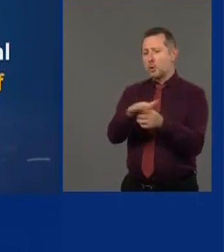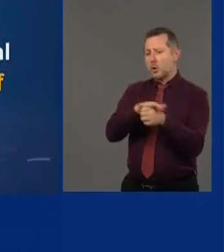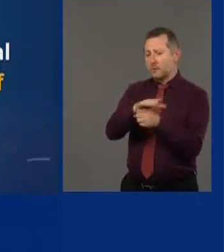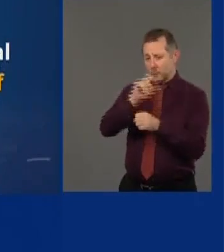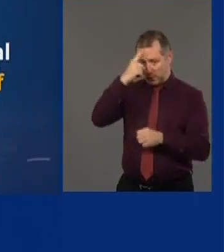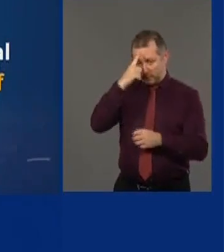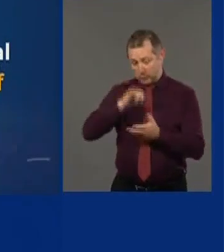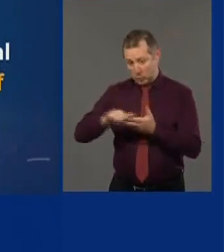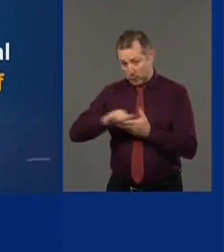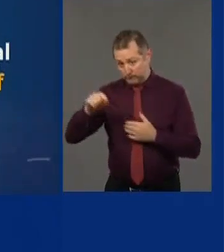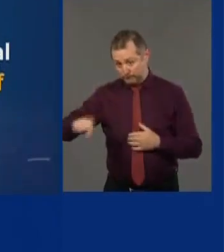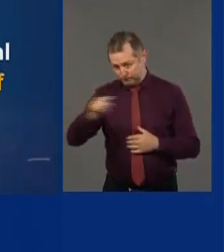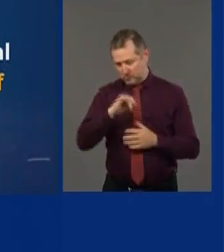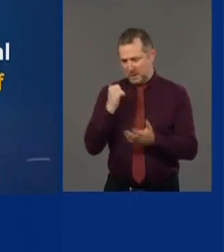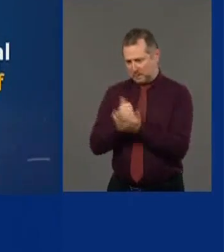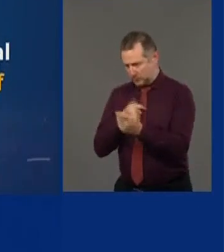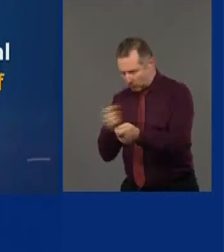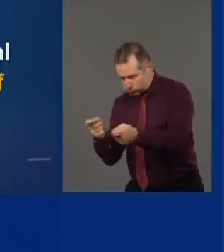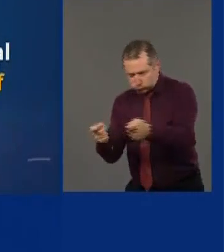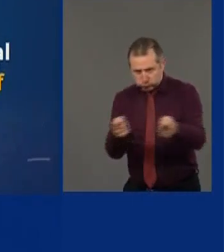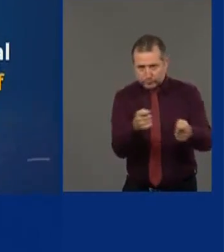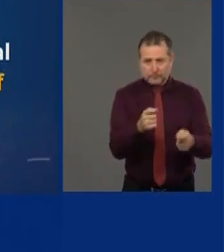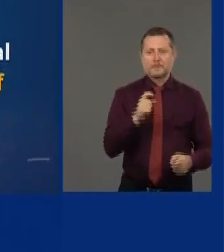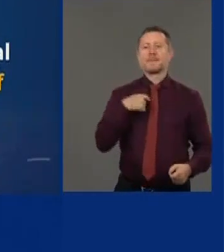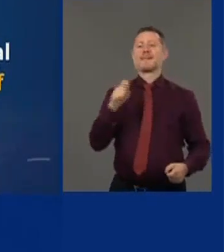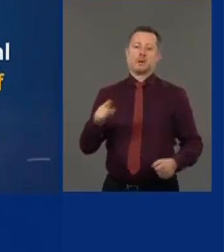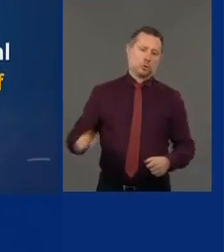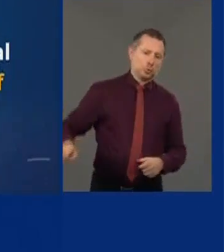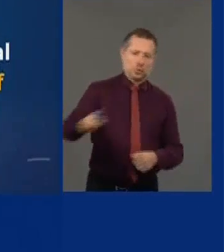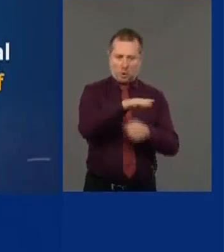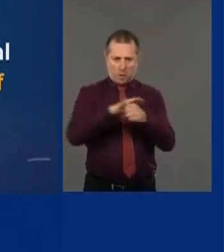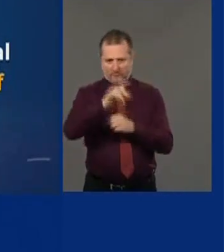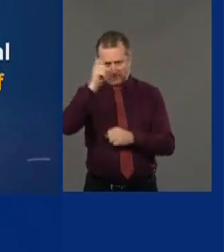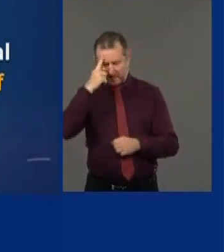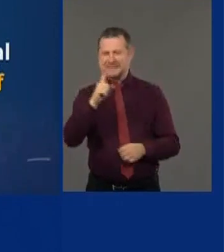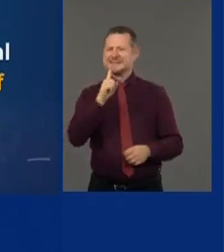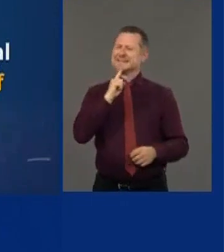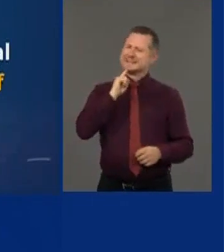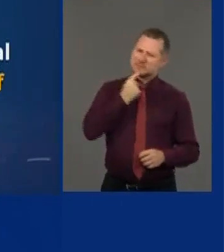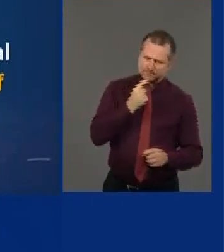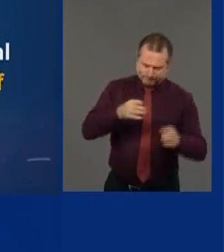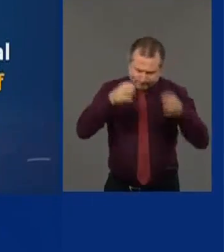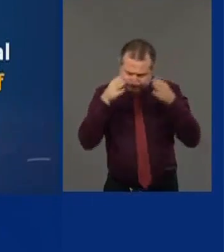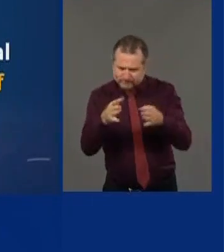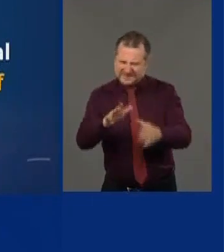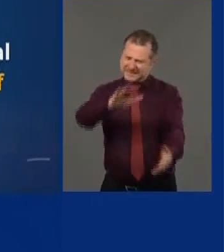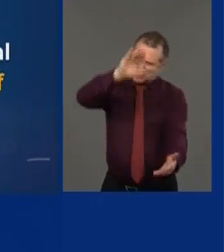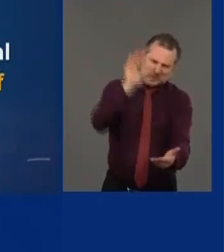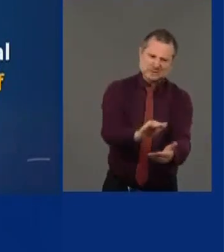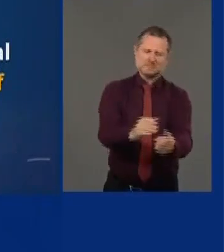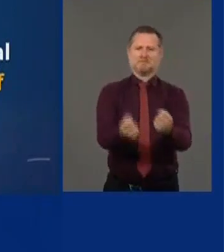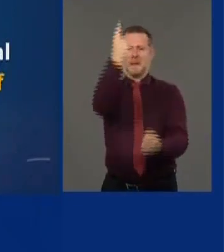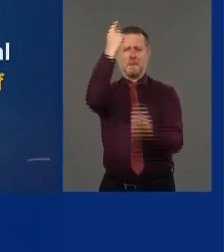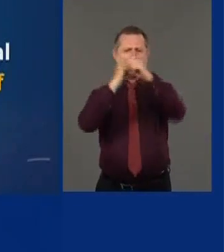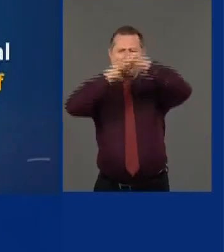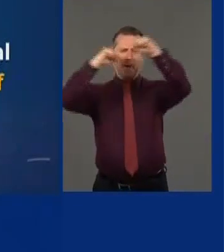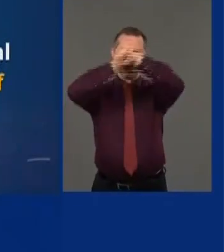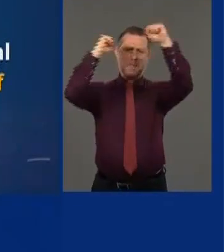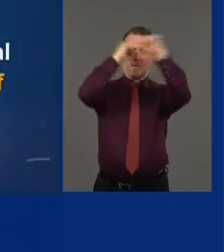deal with this issue, but I need the local governments in this state to take it seriously. I know there's a lot going on a lot of